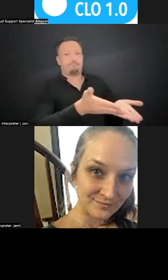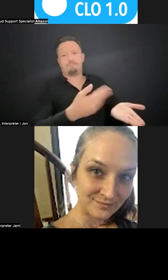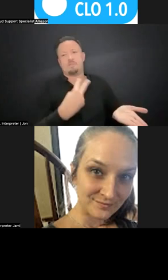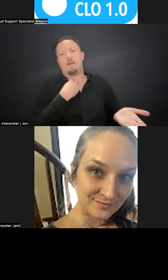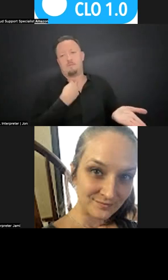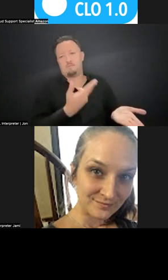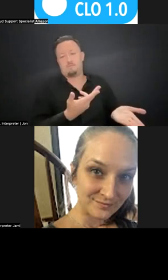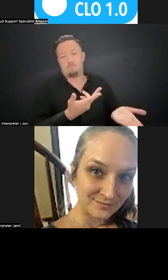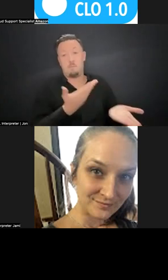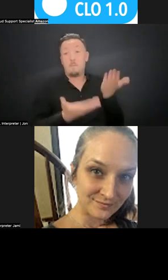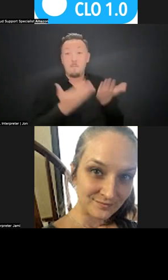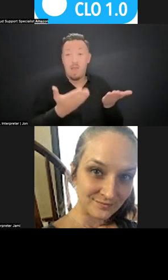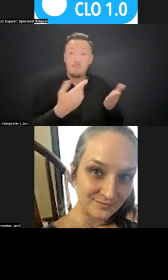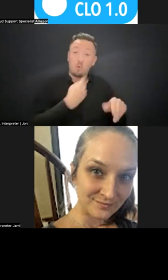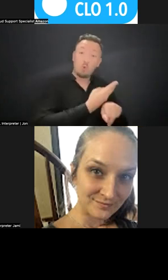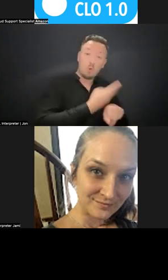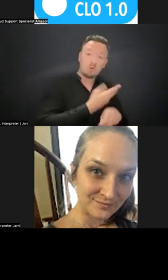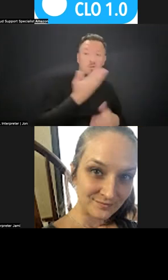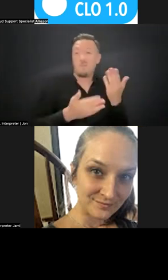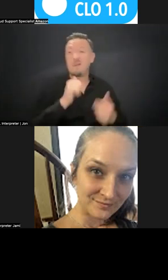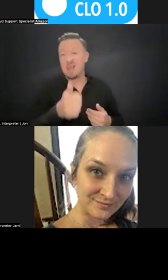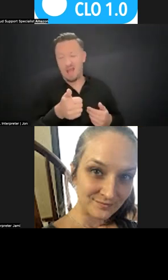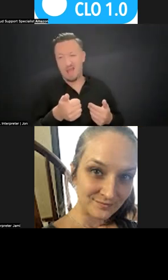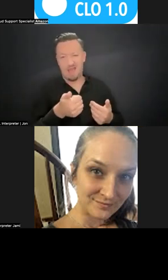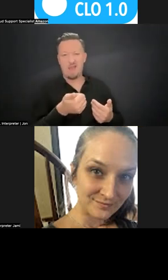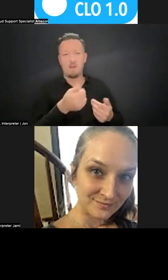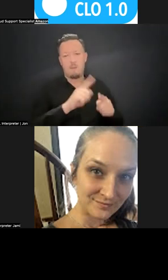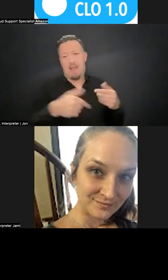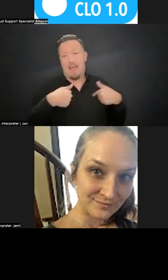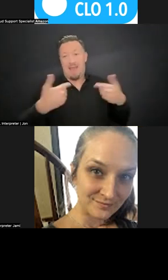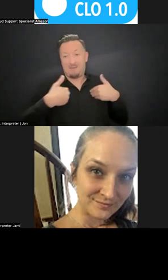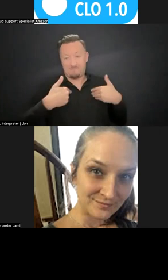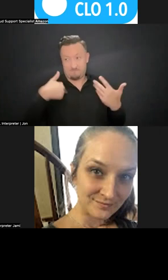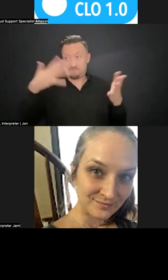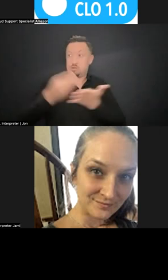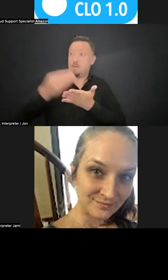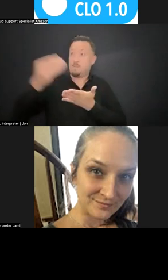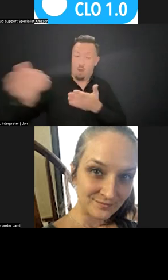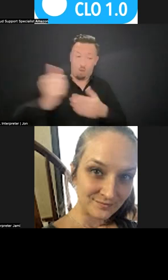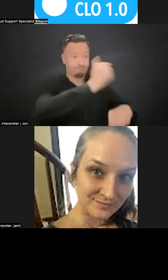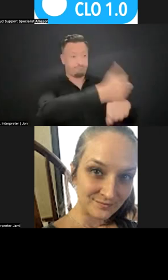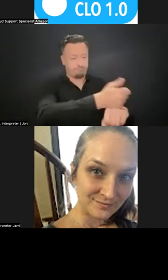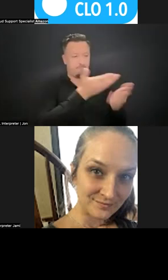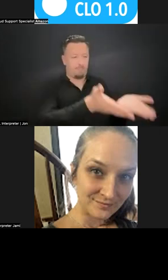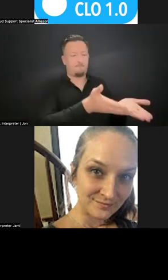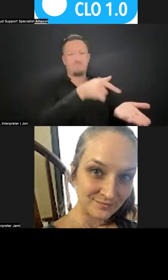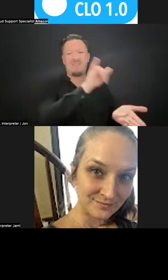the physical on-prem environment. The